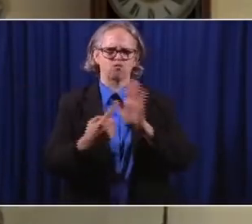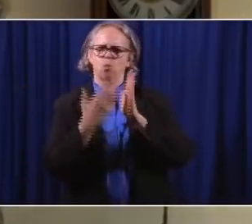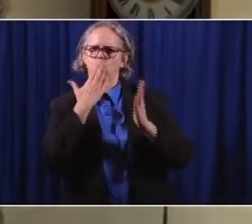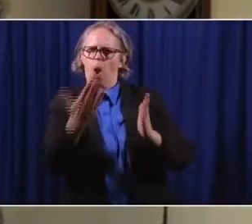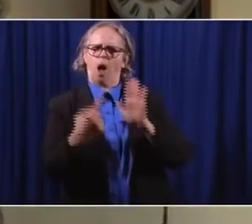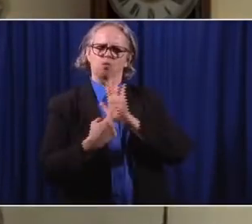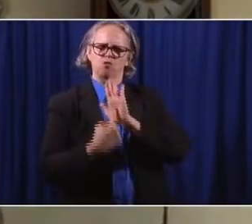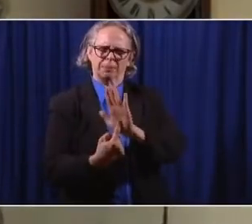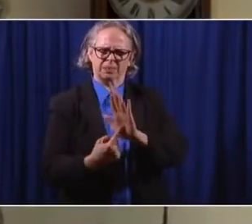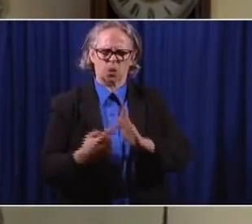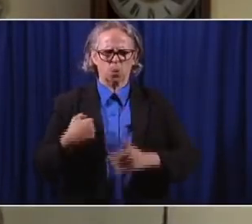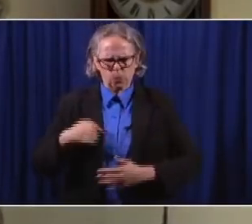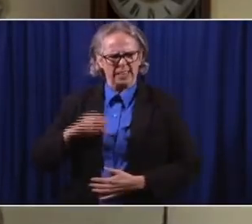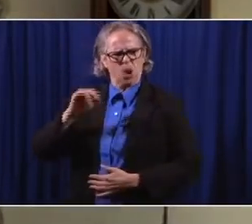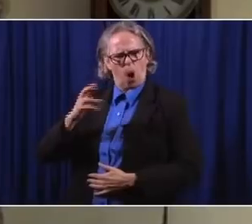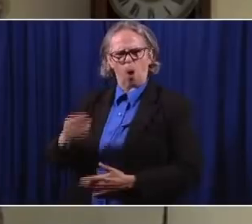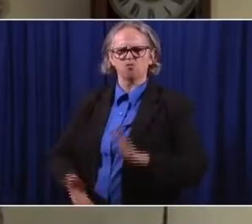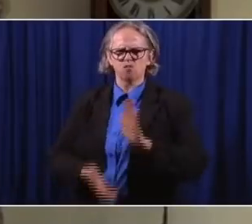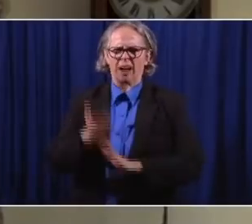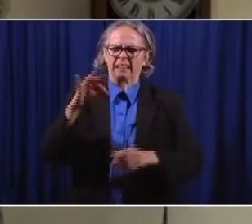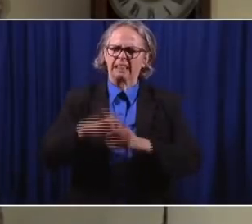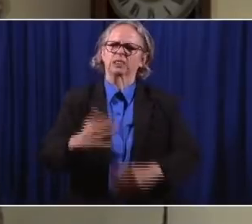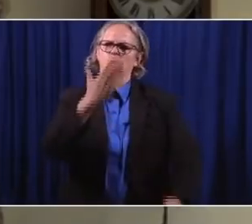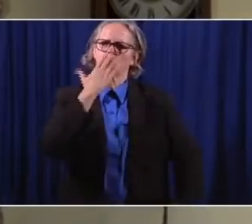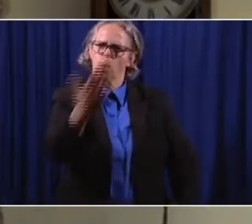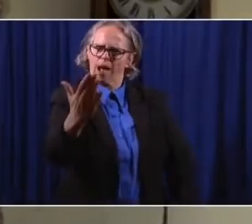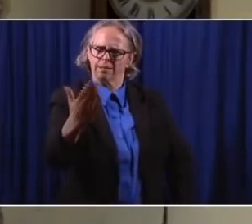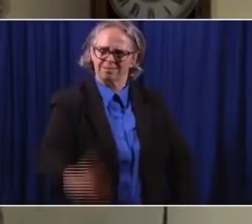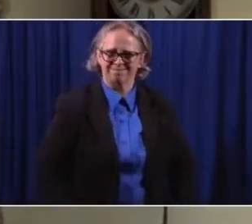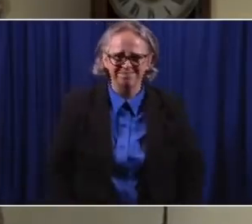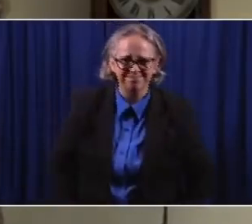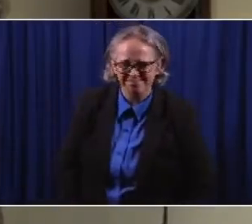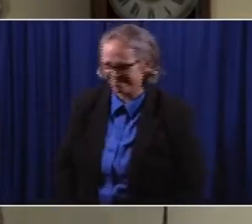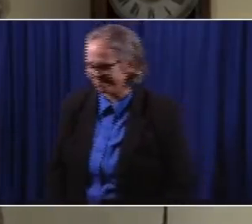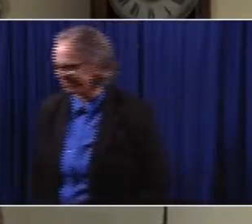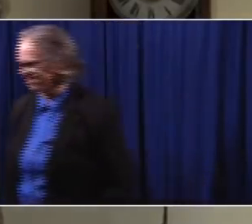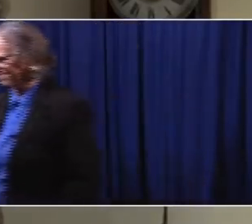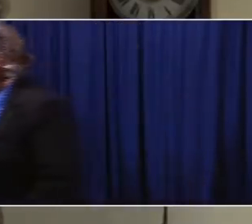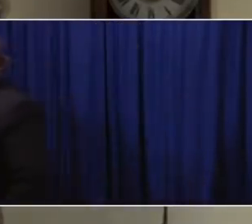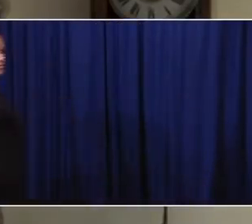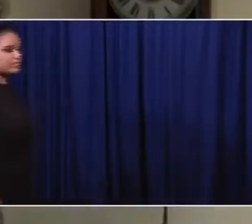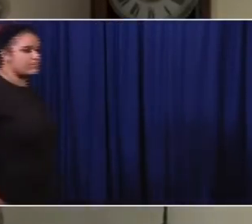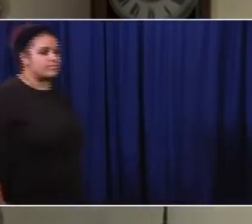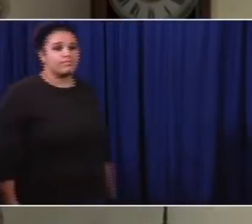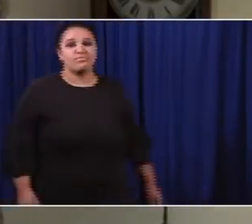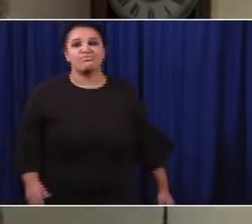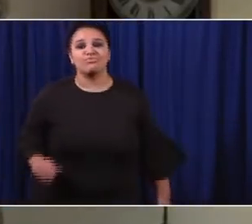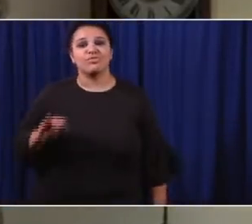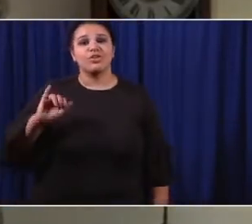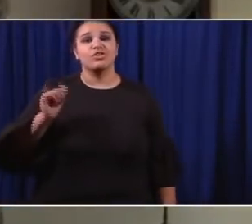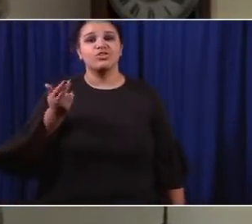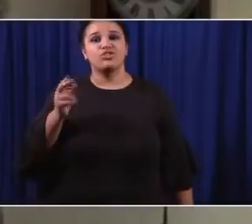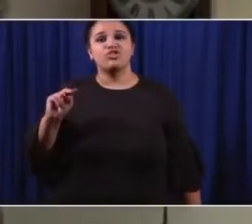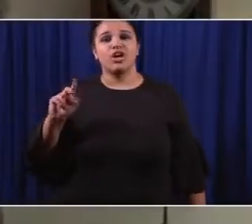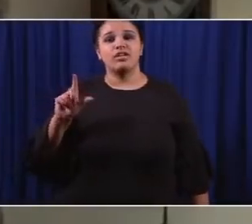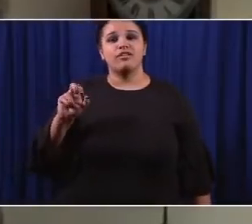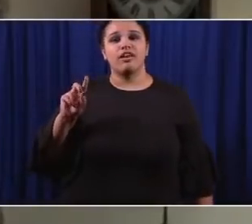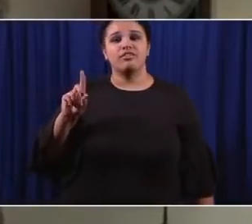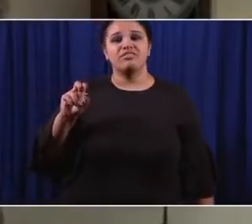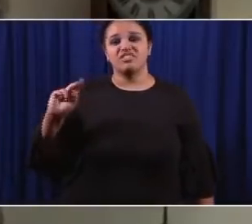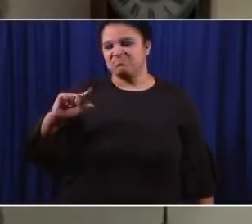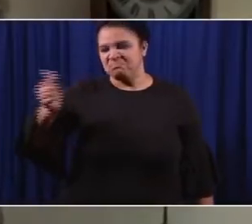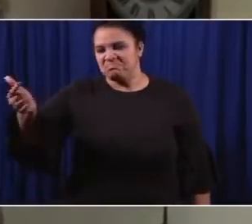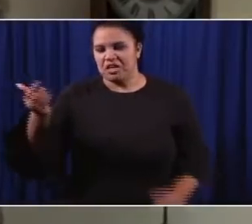Ohio. We'll go back to John London at WLWT in Cincinnati. Hey, John. Governor, I think you can hear me